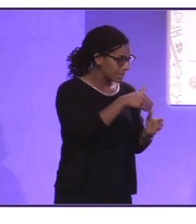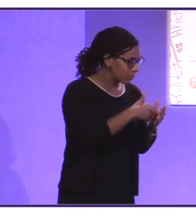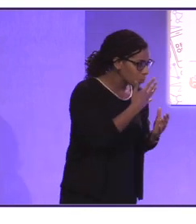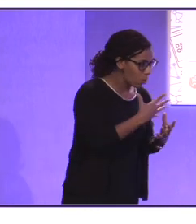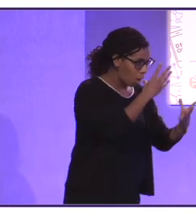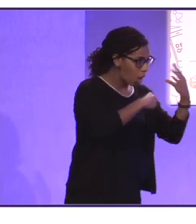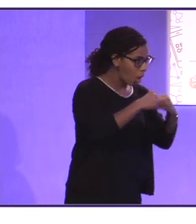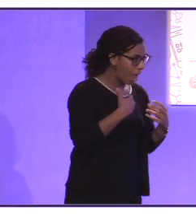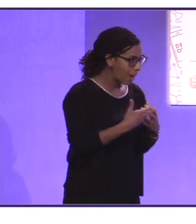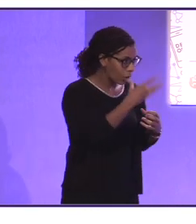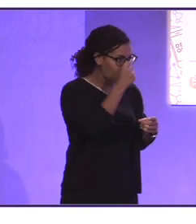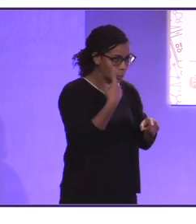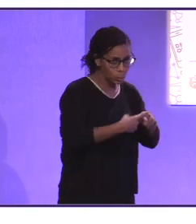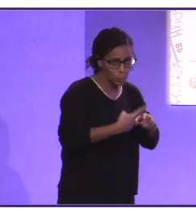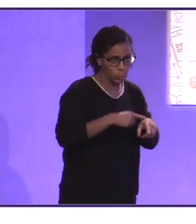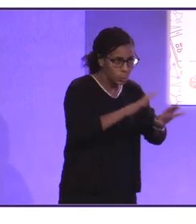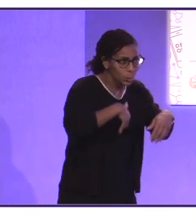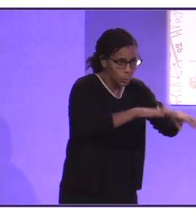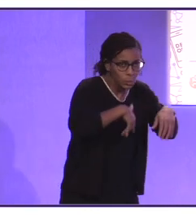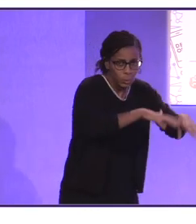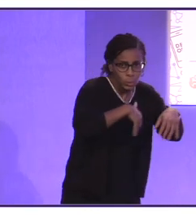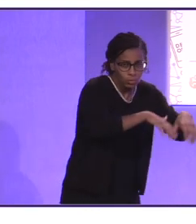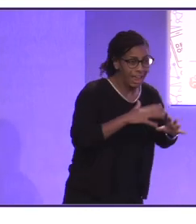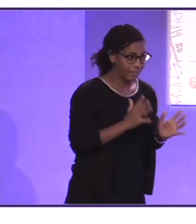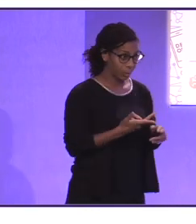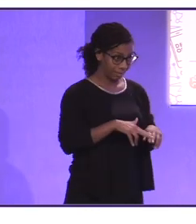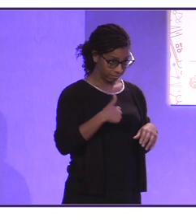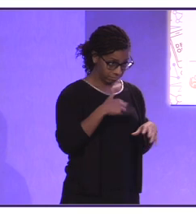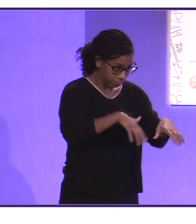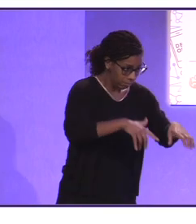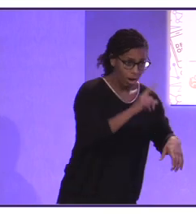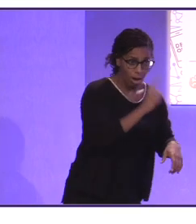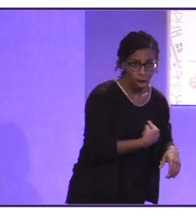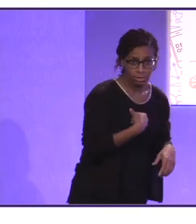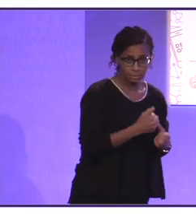don't run at zebra school, you're eaten by a lion, life's over, it's pretty bad.